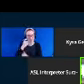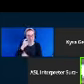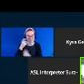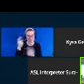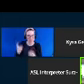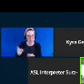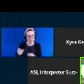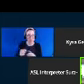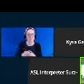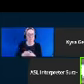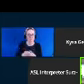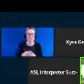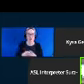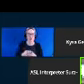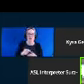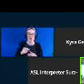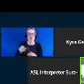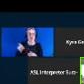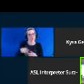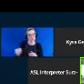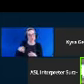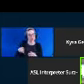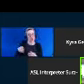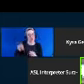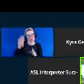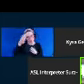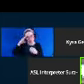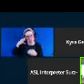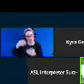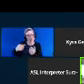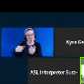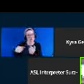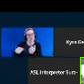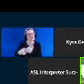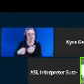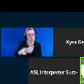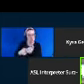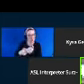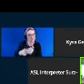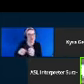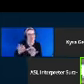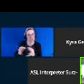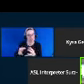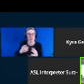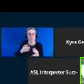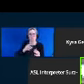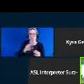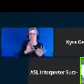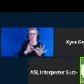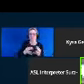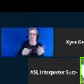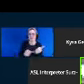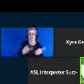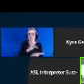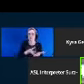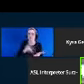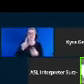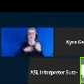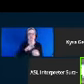geared specifically to be a support to the victims and their families. And then we get into long-term community recovery